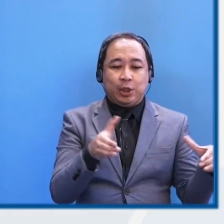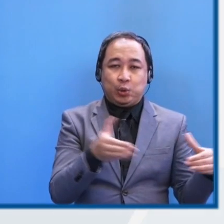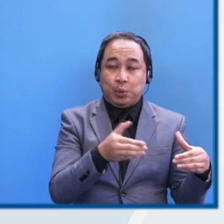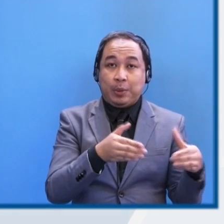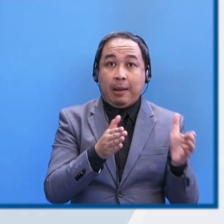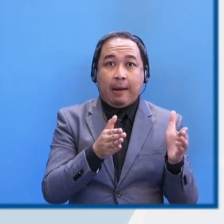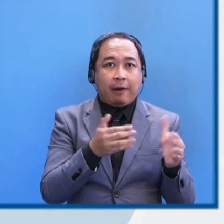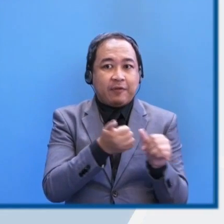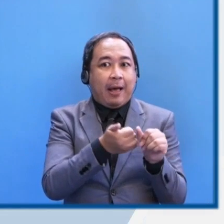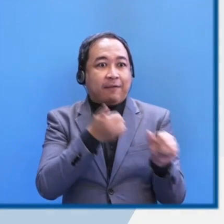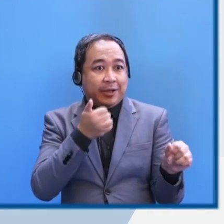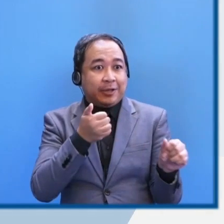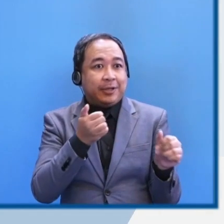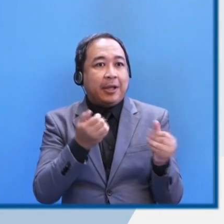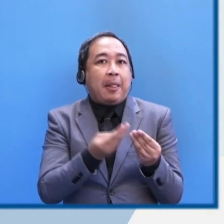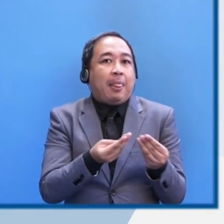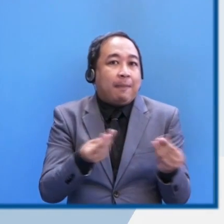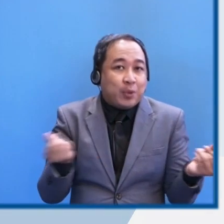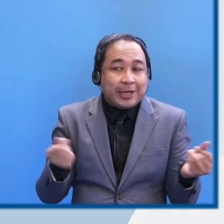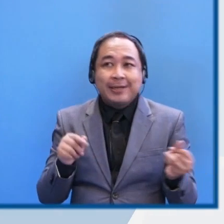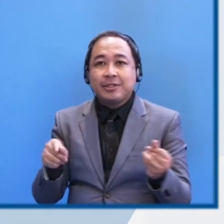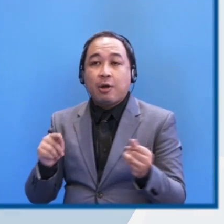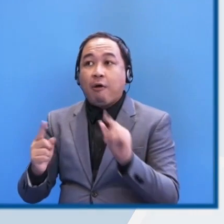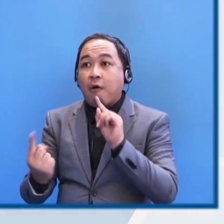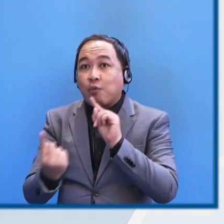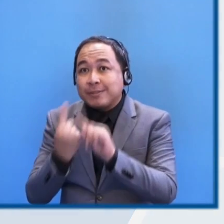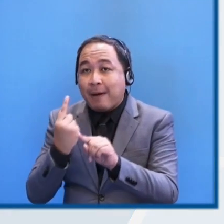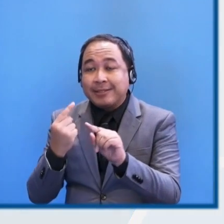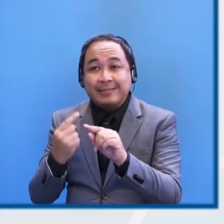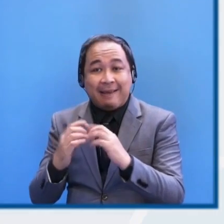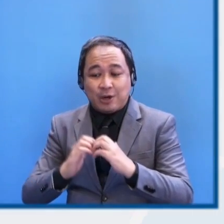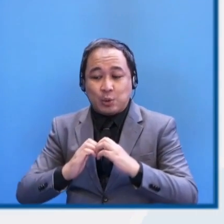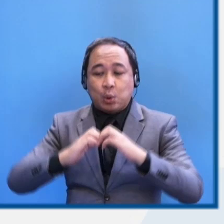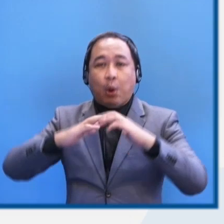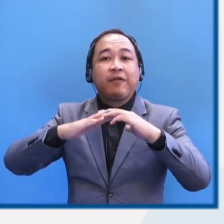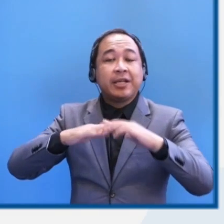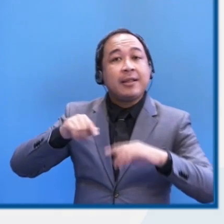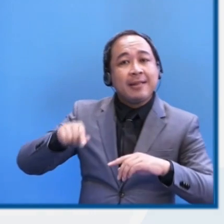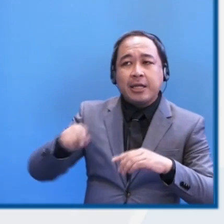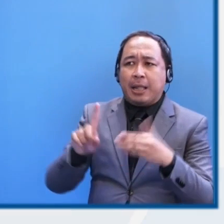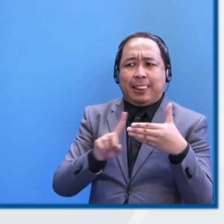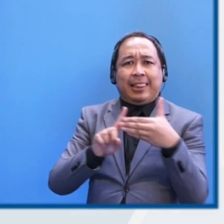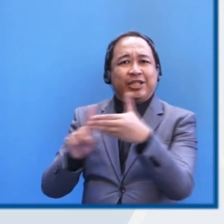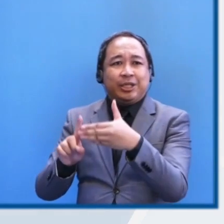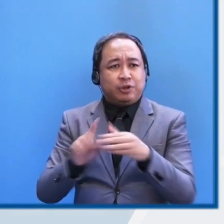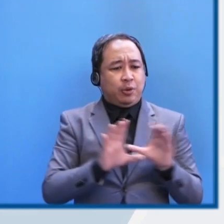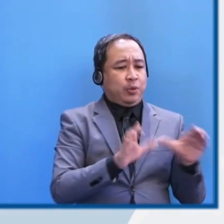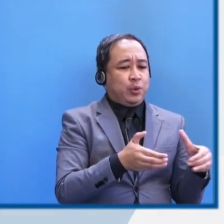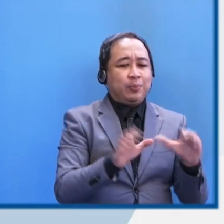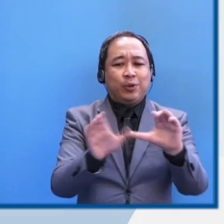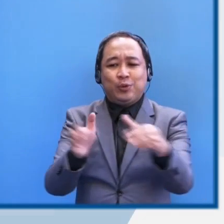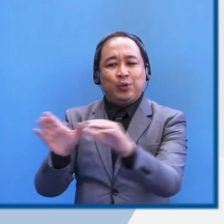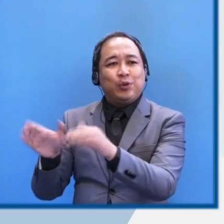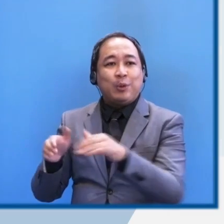Preparedness, Response, and Recovery, and Working Group on Global Leadership. Each of these working groups oversees the implementation